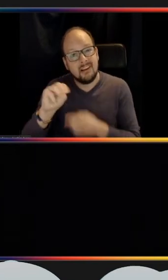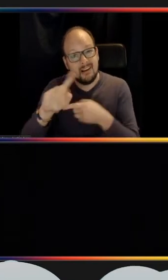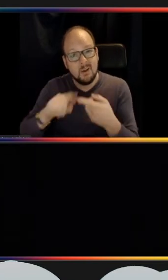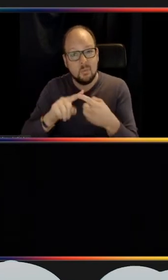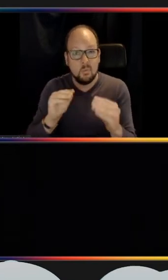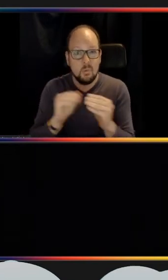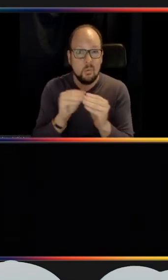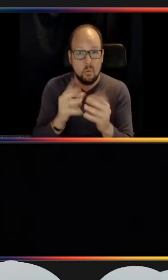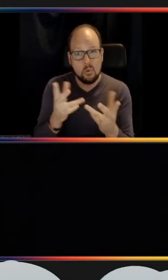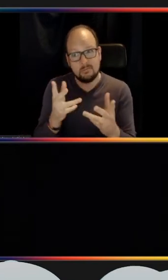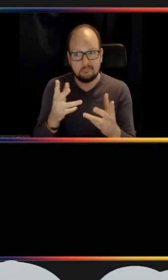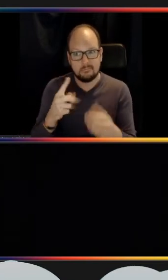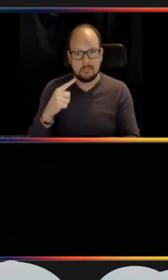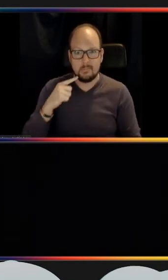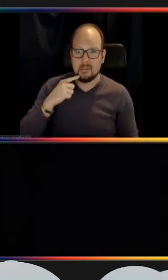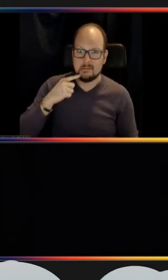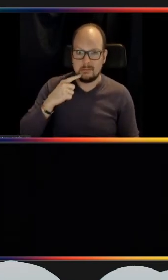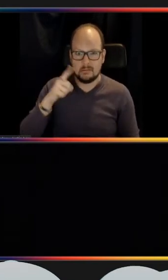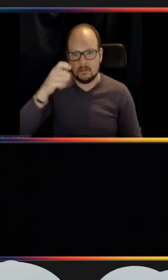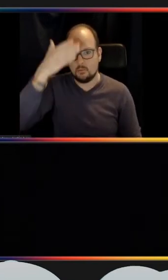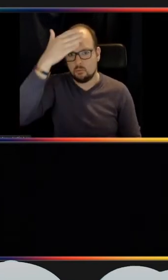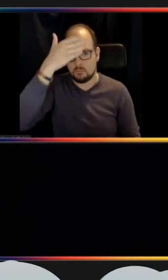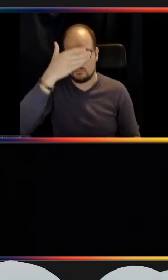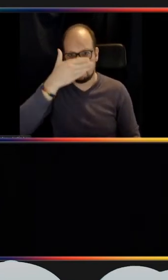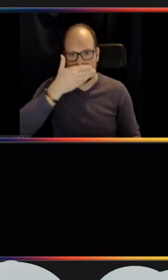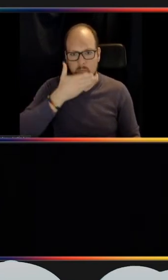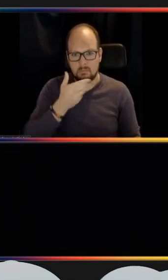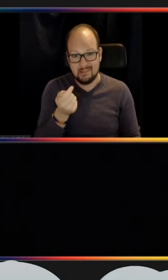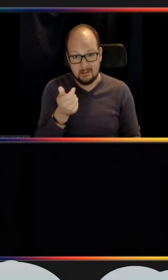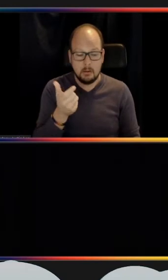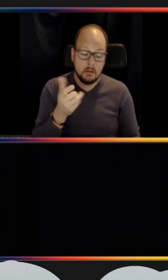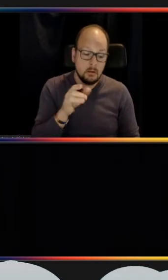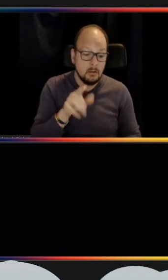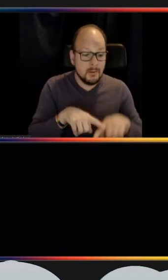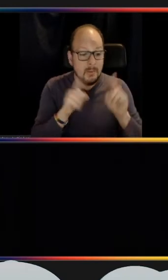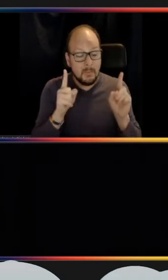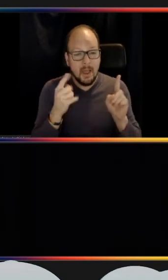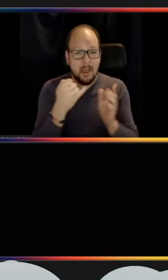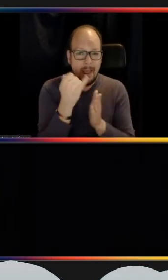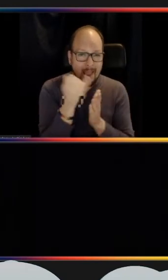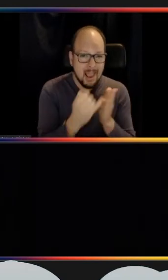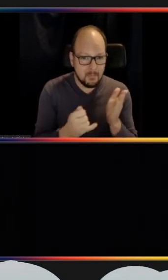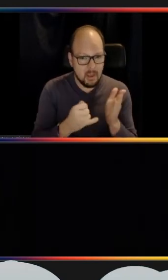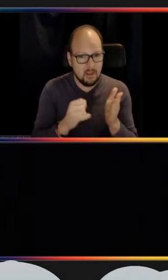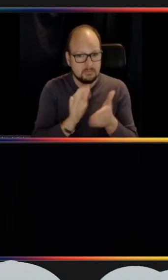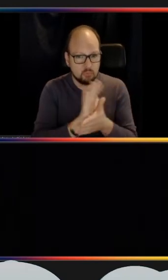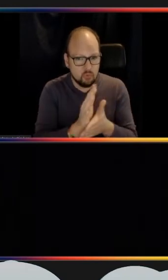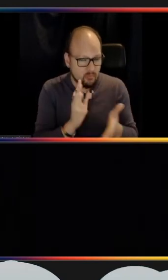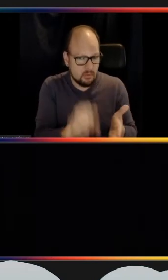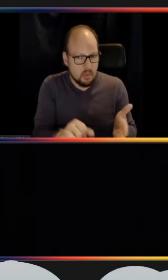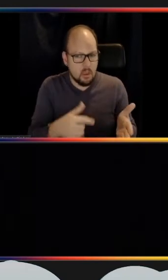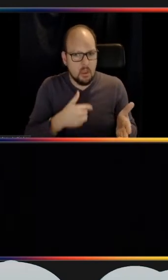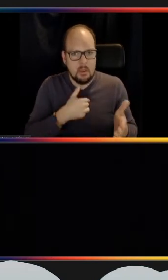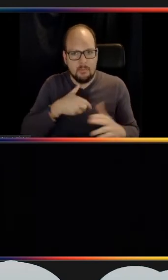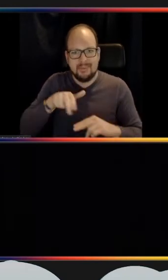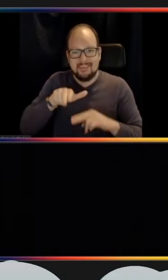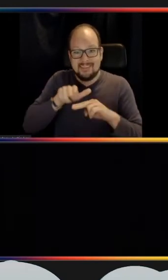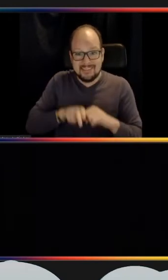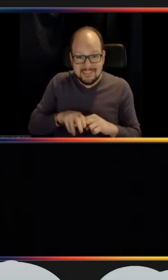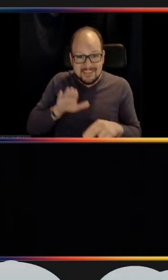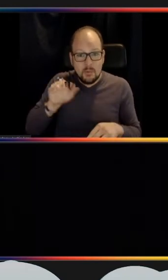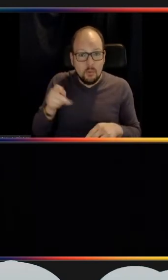need to bring it in. Yes. And so I love doing animation, because I get to just sit in a booth in sweatpants and like